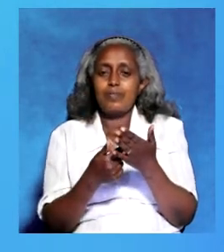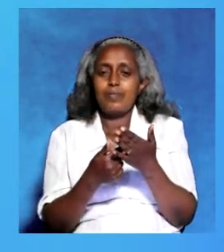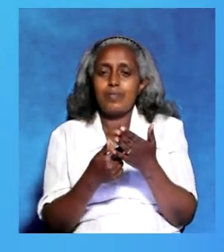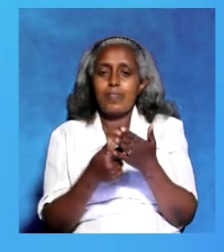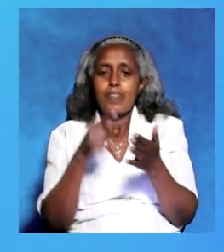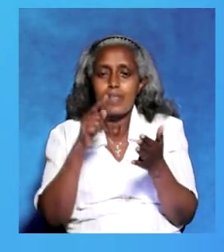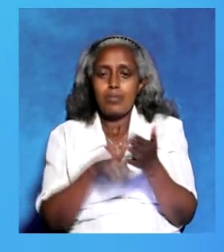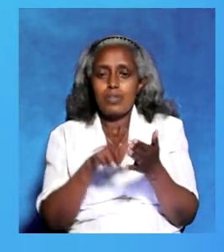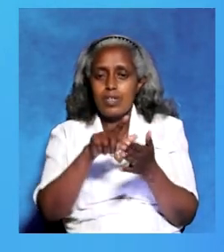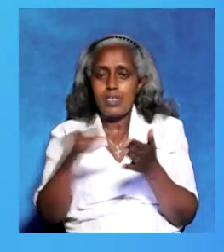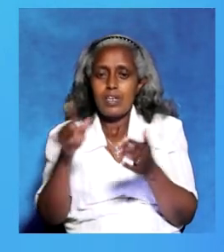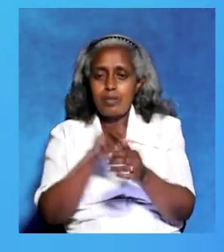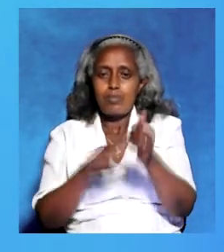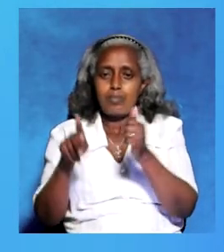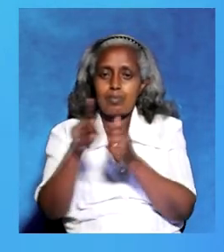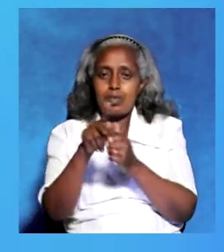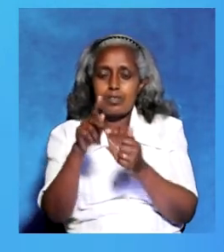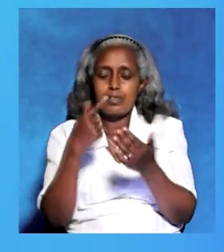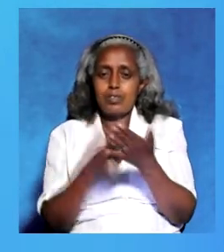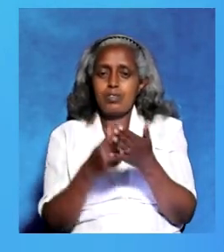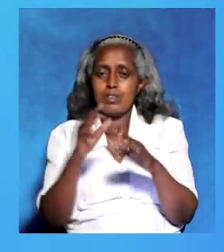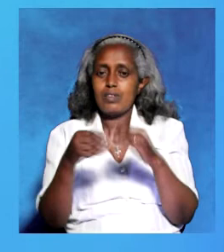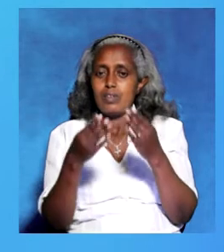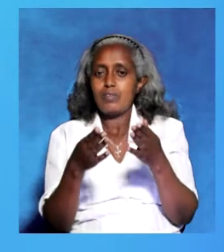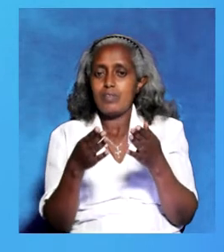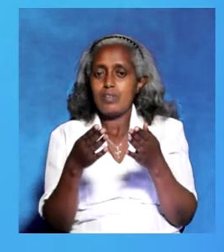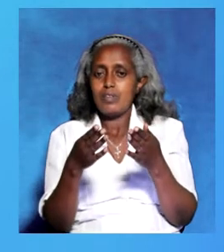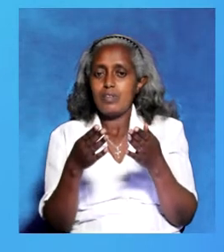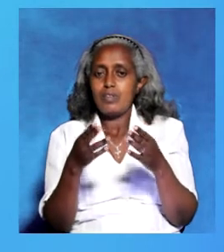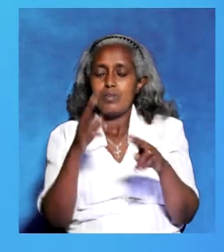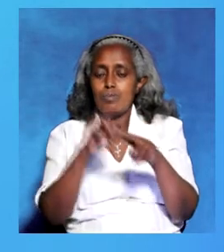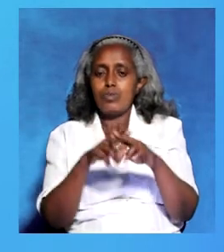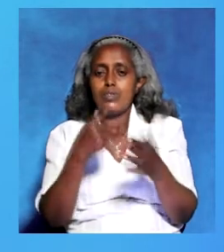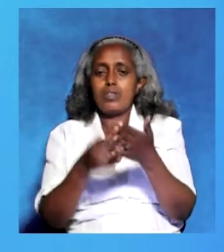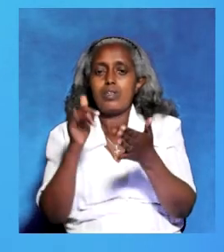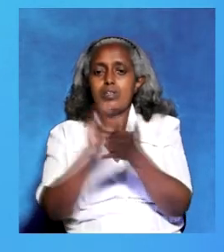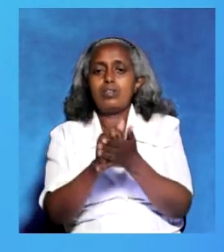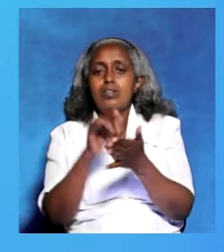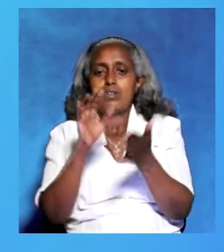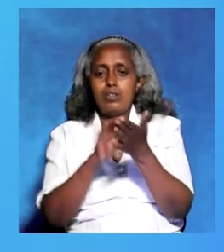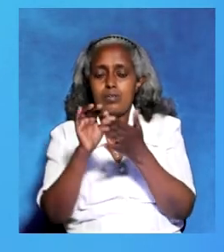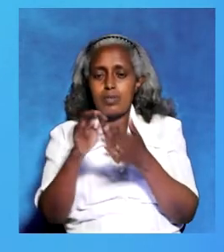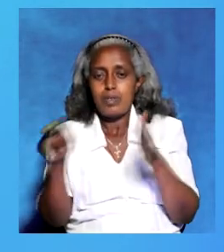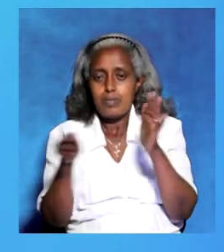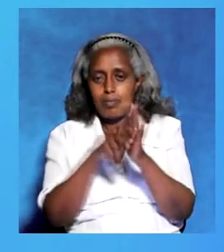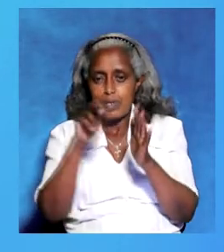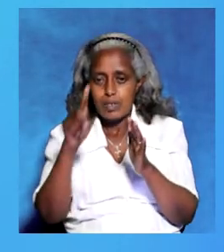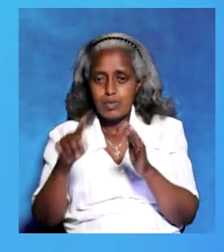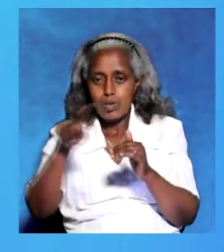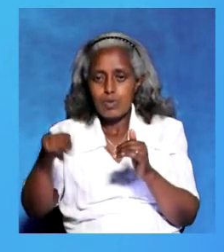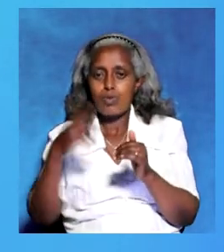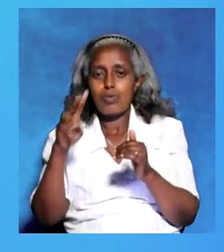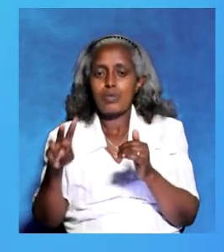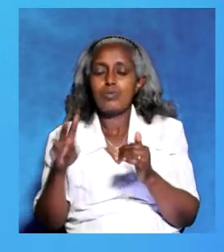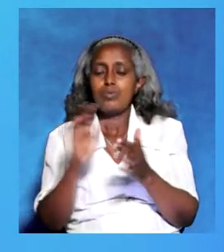The point that the line passes also given here. So let me put that number. It is minus 1,